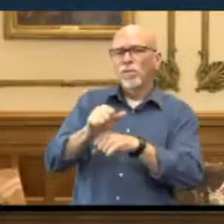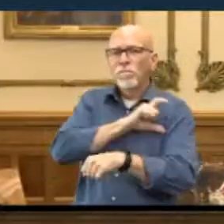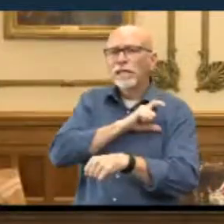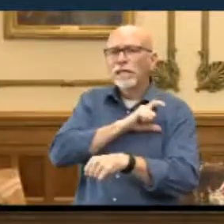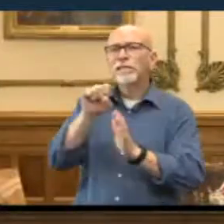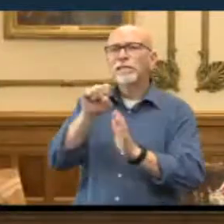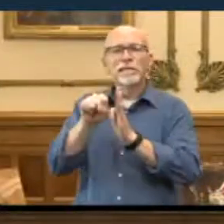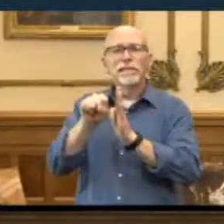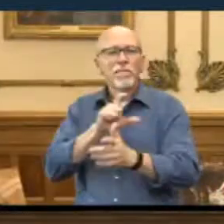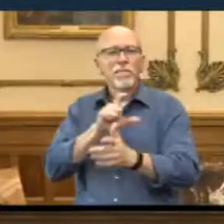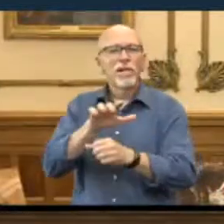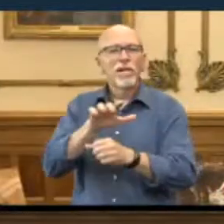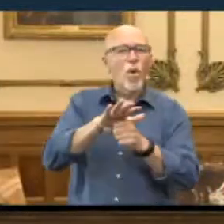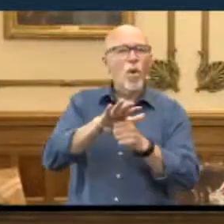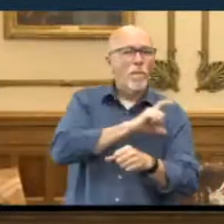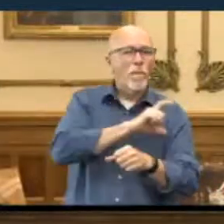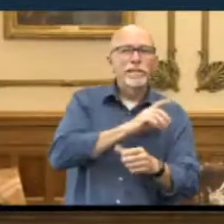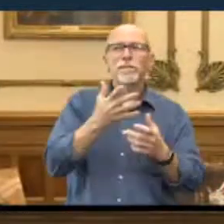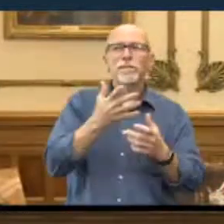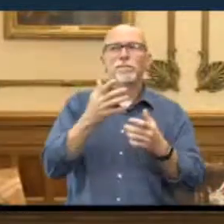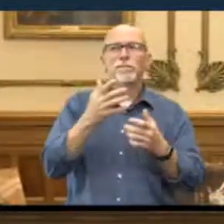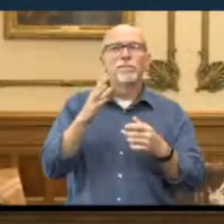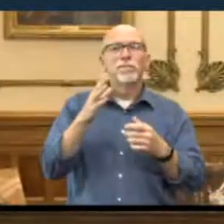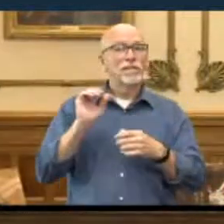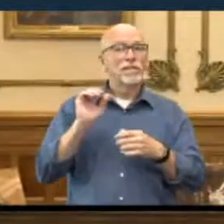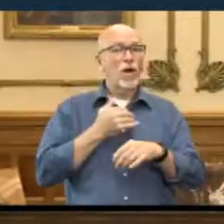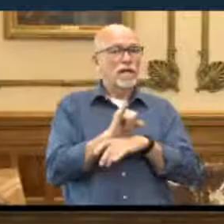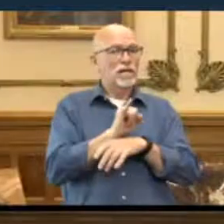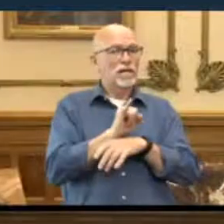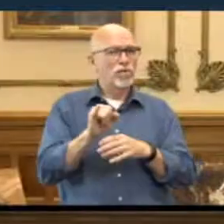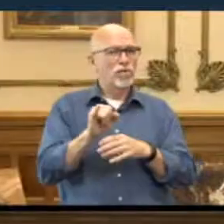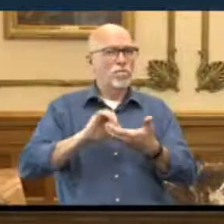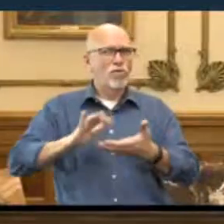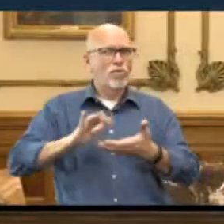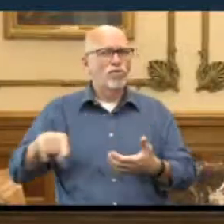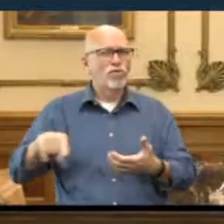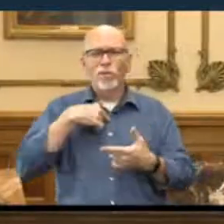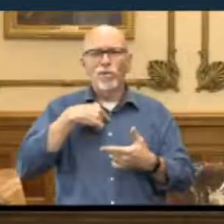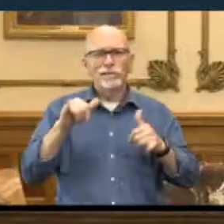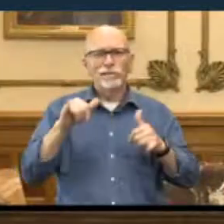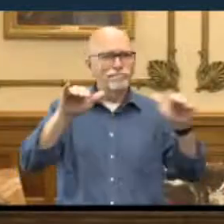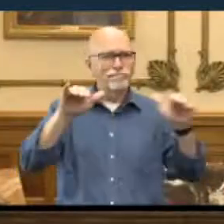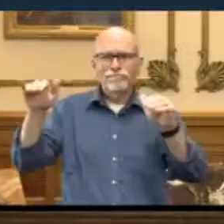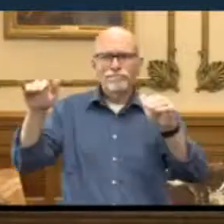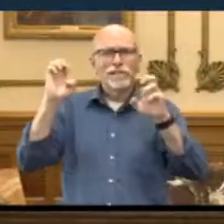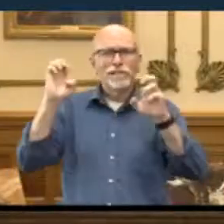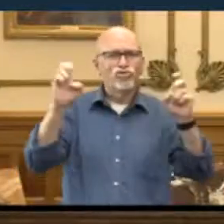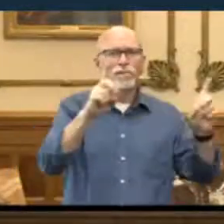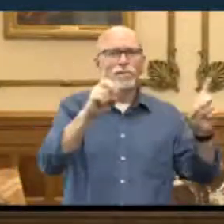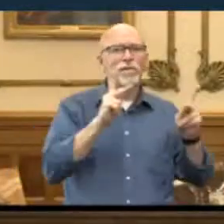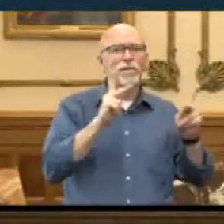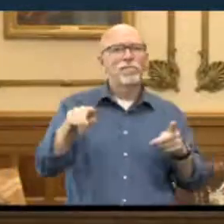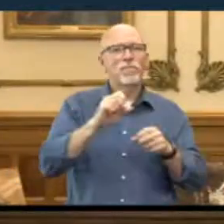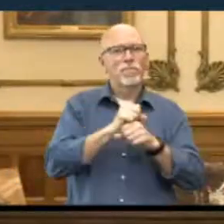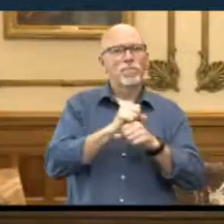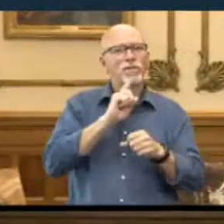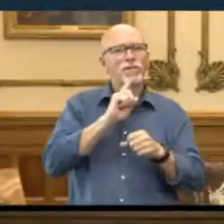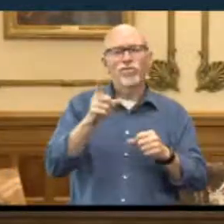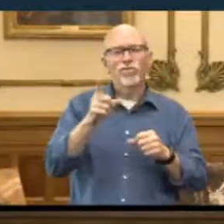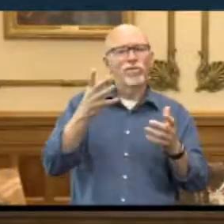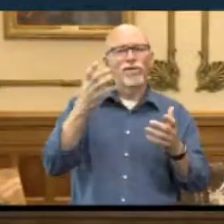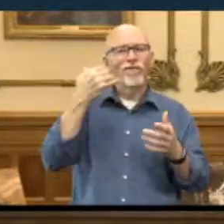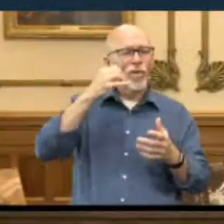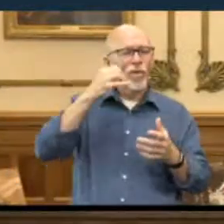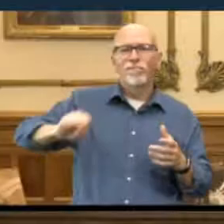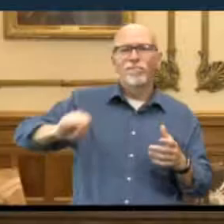and our local law enforcement partners and our industry partners as we continue to spread the word and educate Hoosiers on embracing hands-free ways